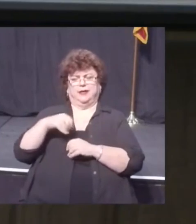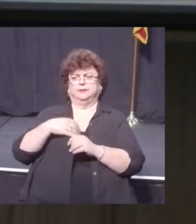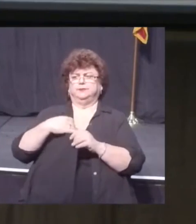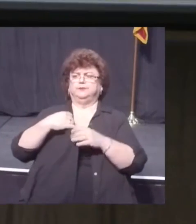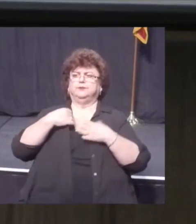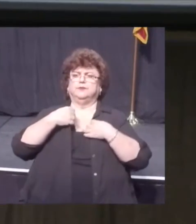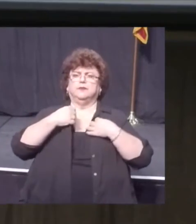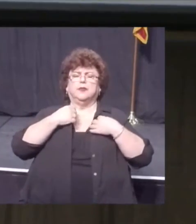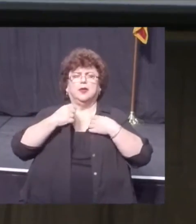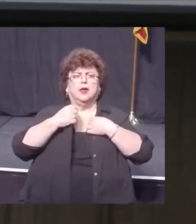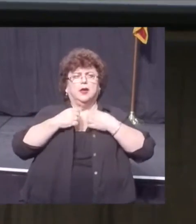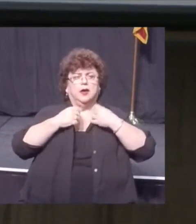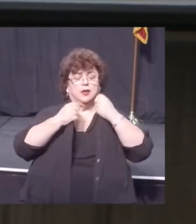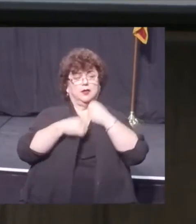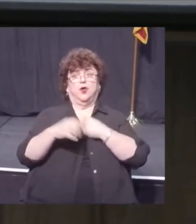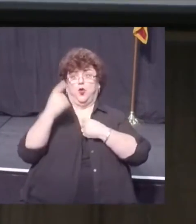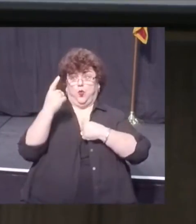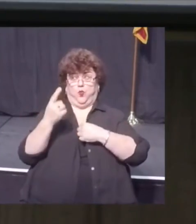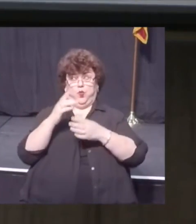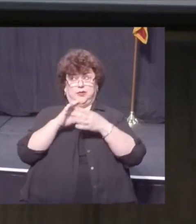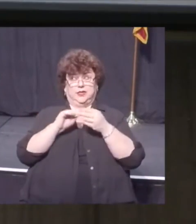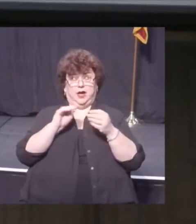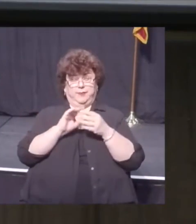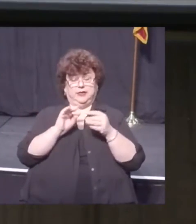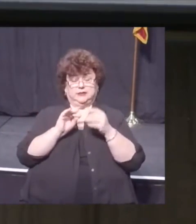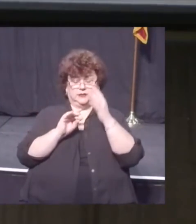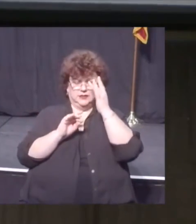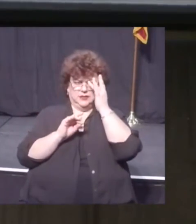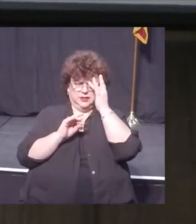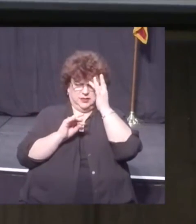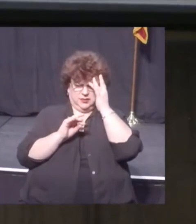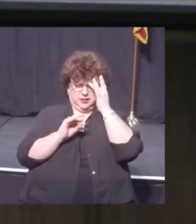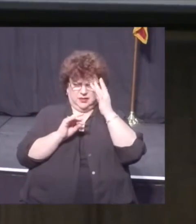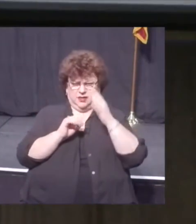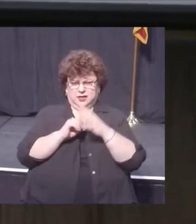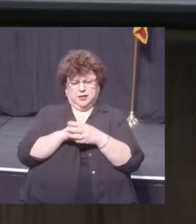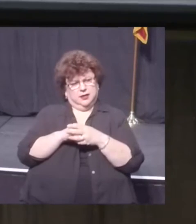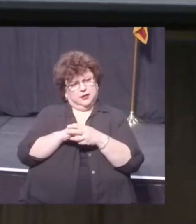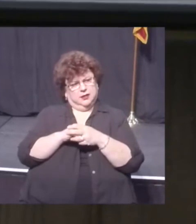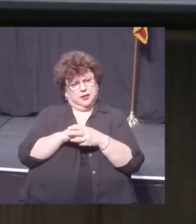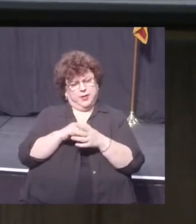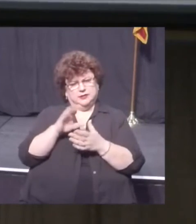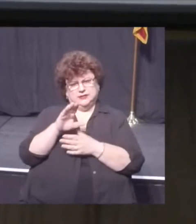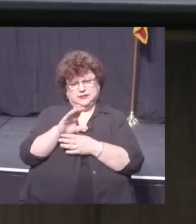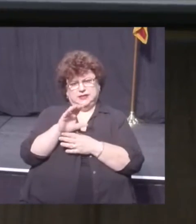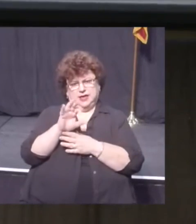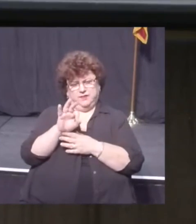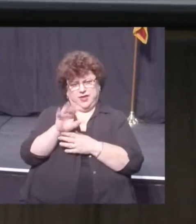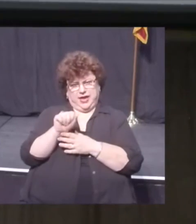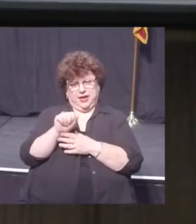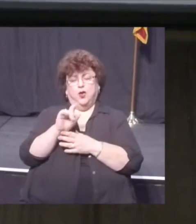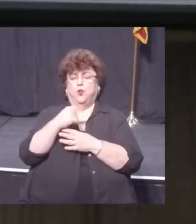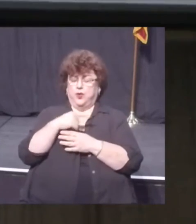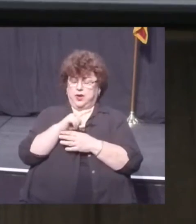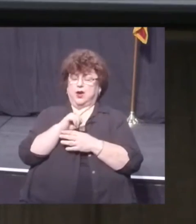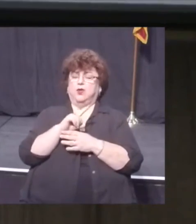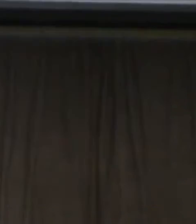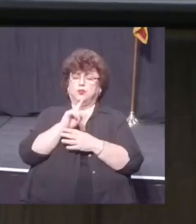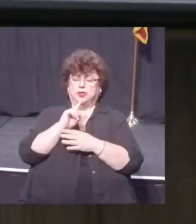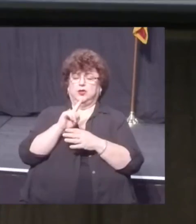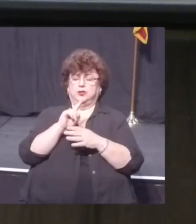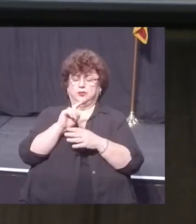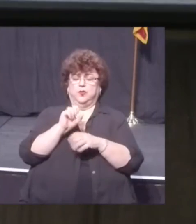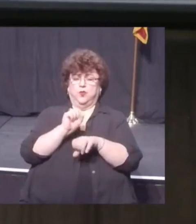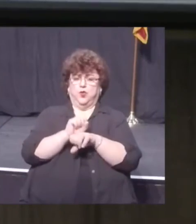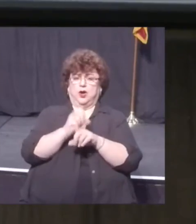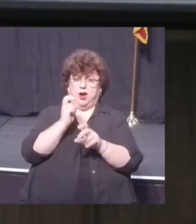much. I do want to just make one comment about the first comment, which wasn't a question. Absolutely, we're all going to be working very